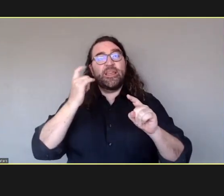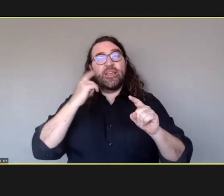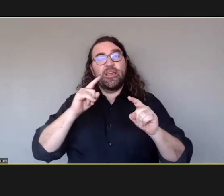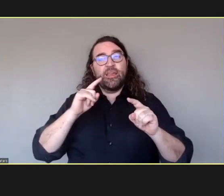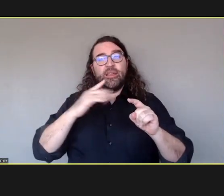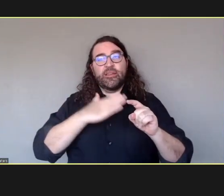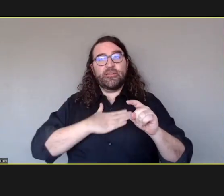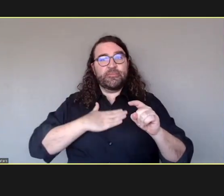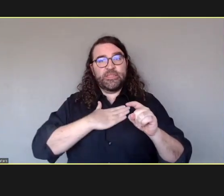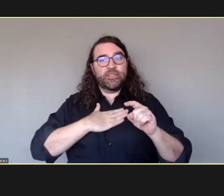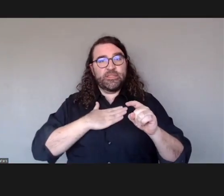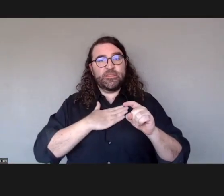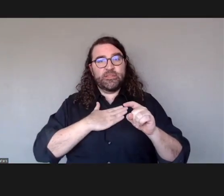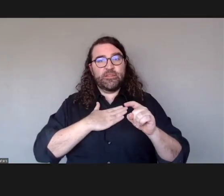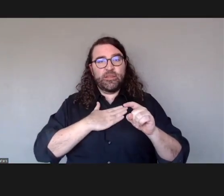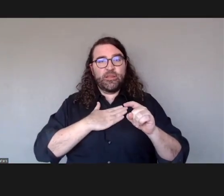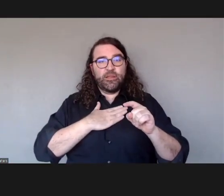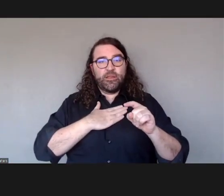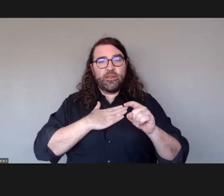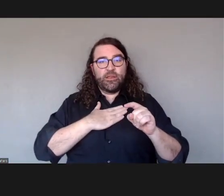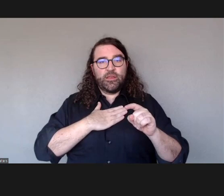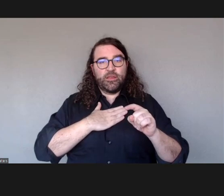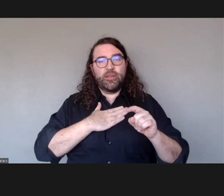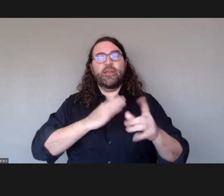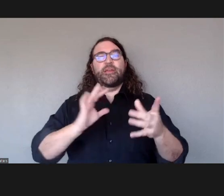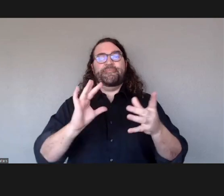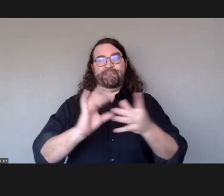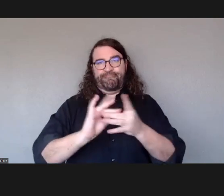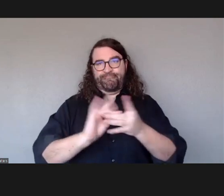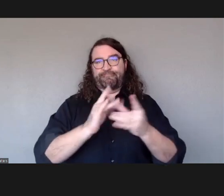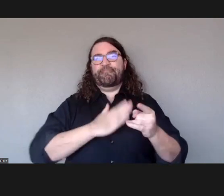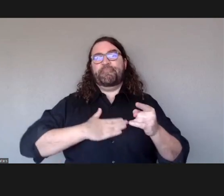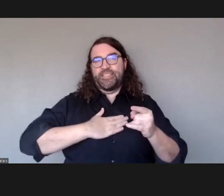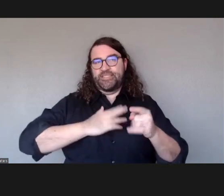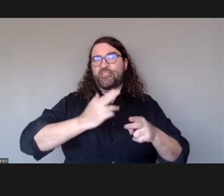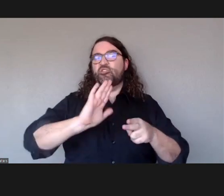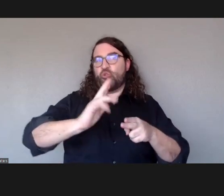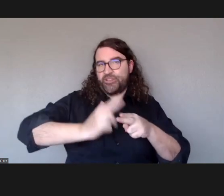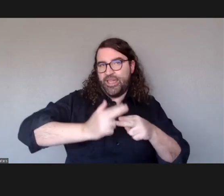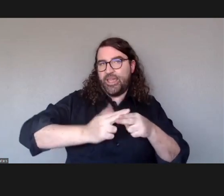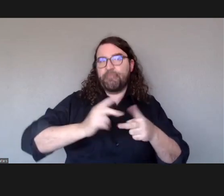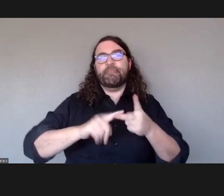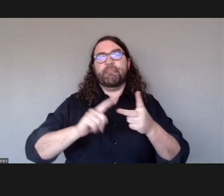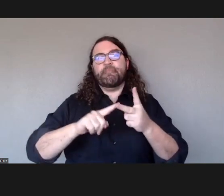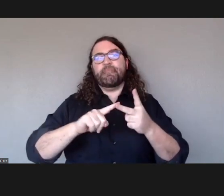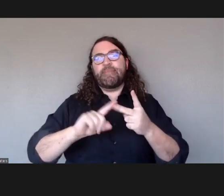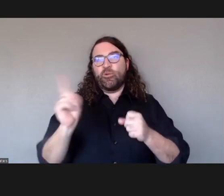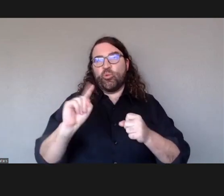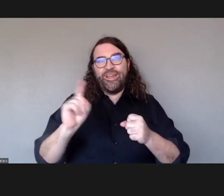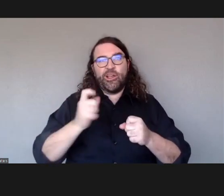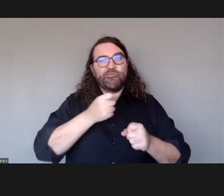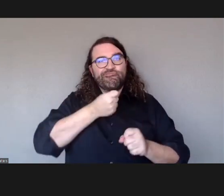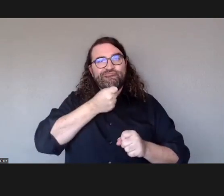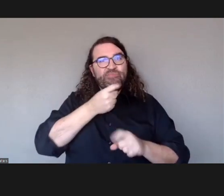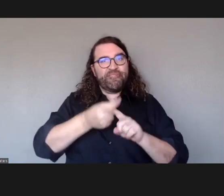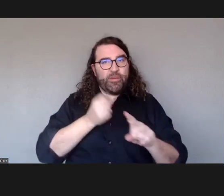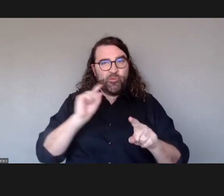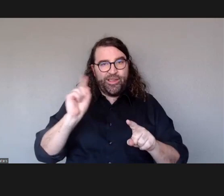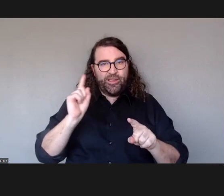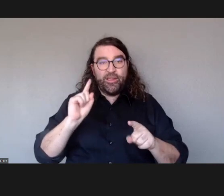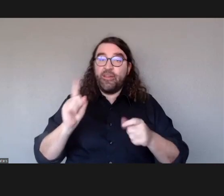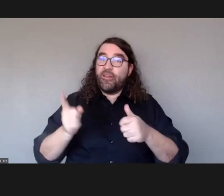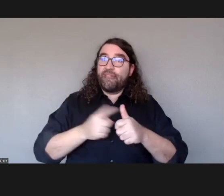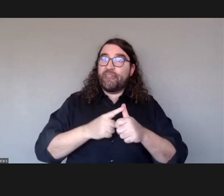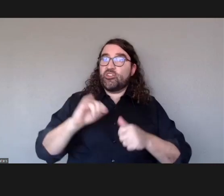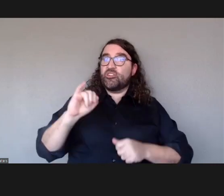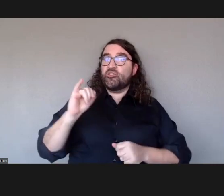you tell us your name and your media outlet. So for now, Julia Goldberg with the Santa